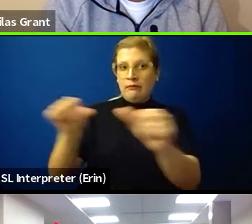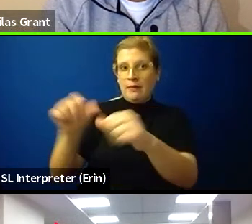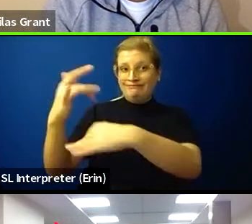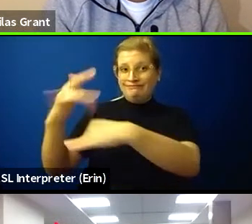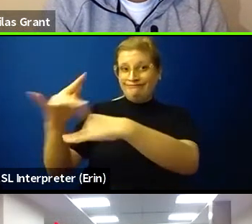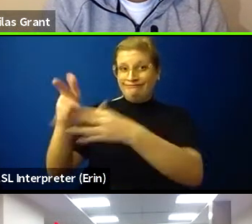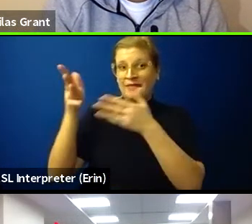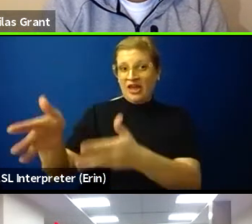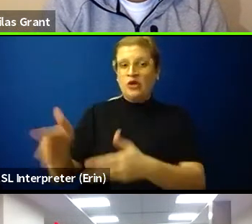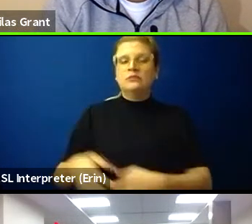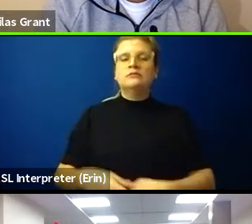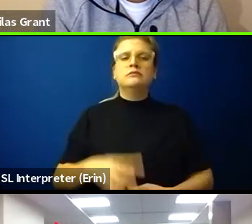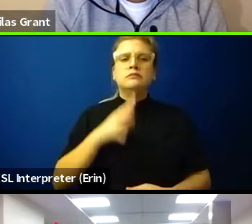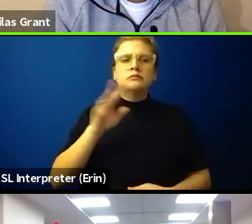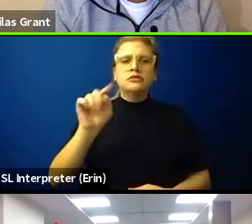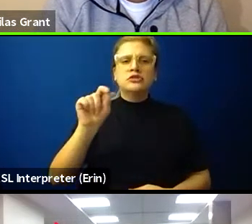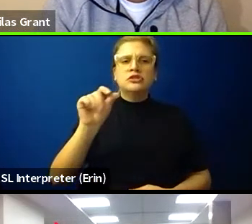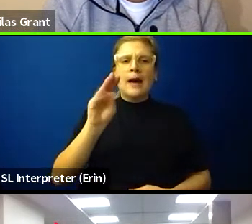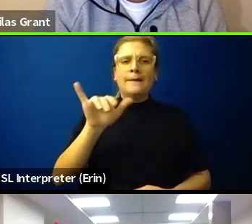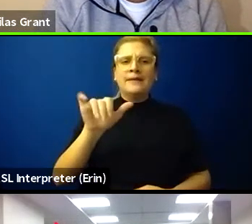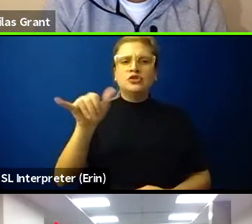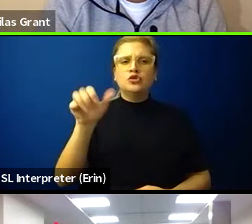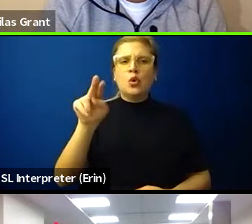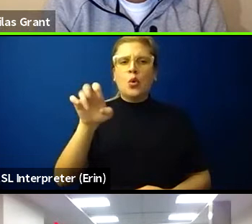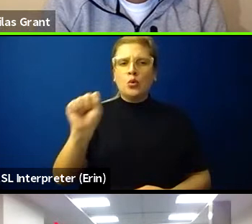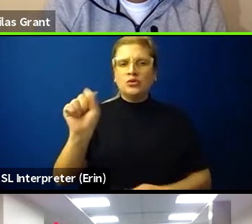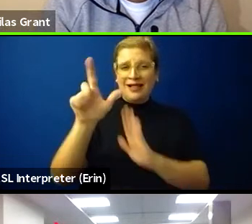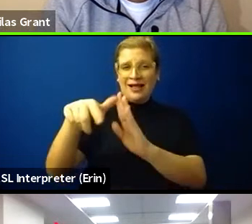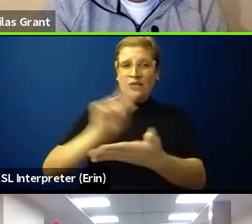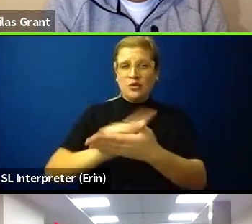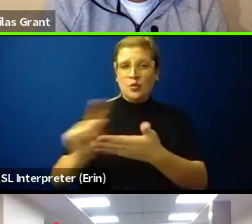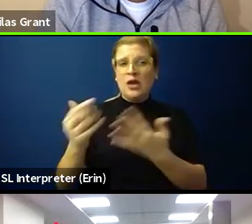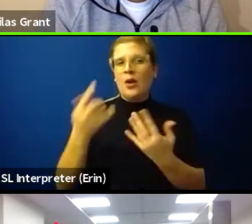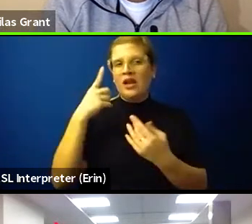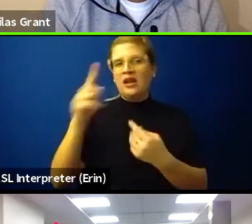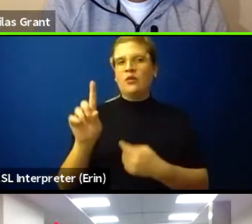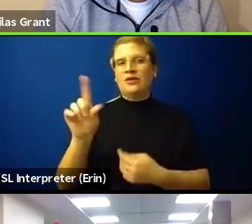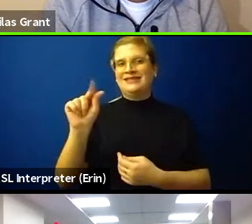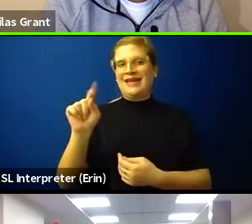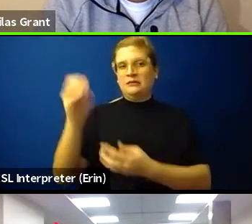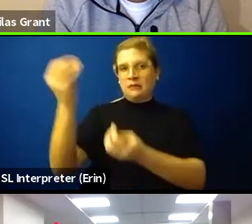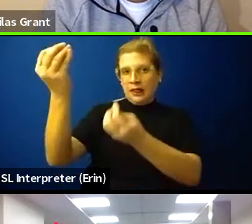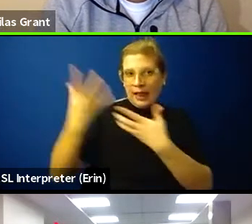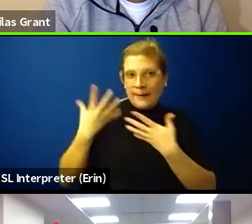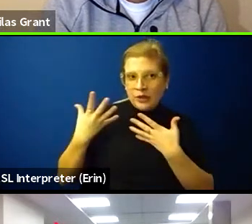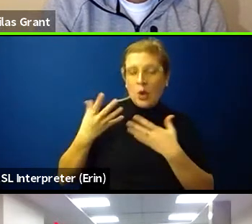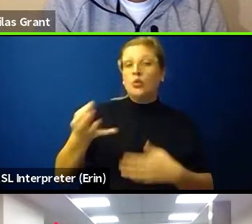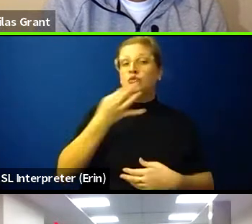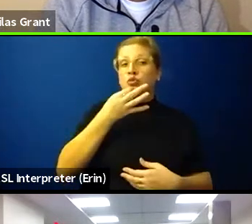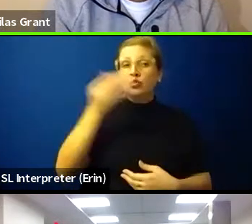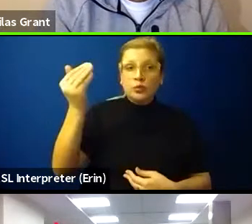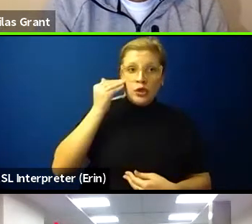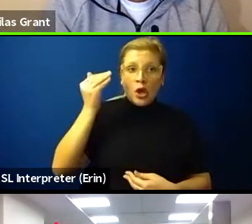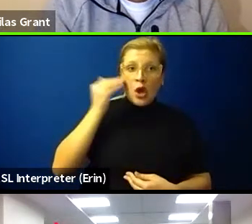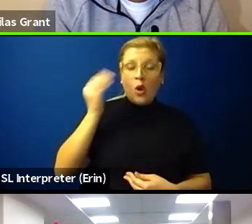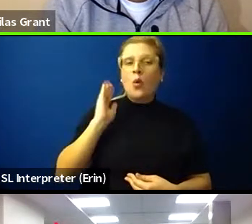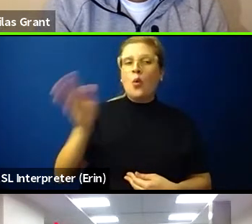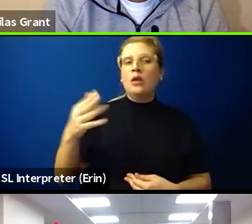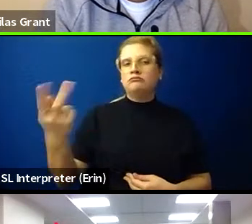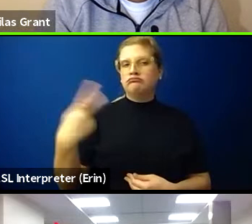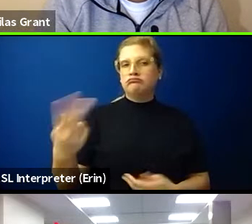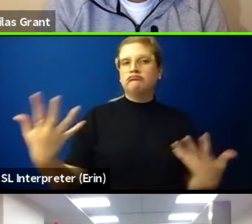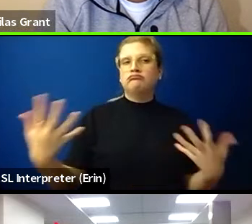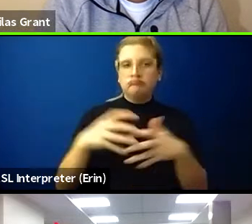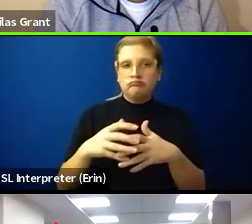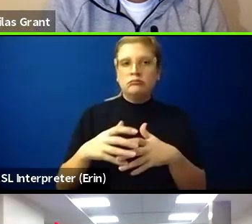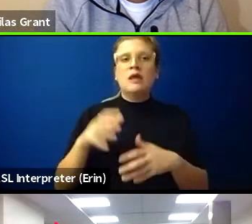Jones briefly earlier this week, and I'm just waiting for a date for that. And as soon as we get that, we'll try to convene so that the letter